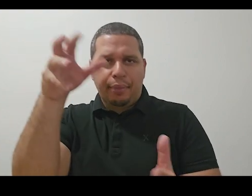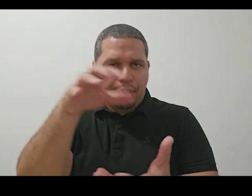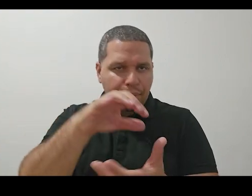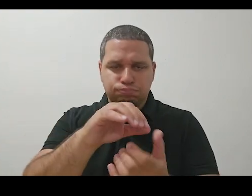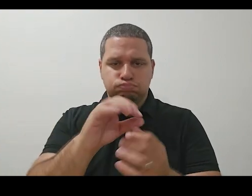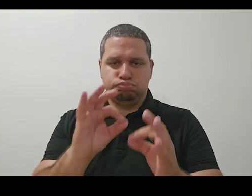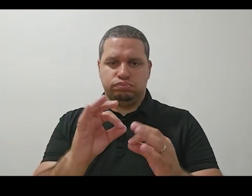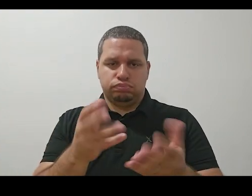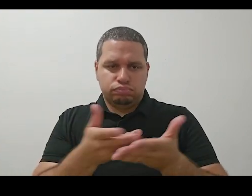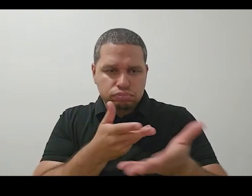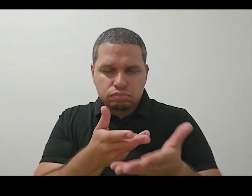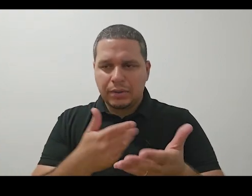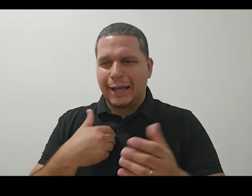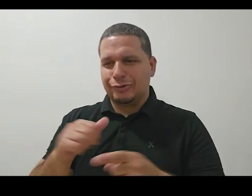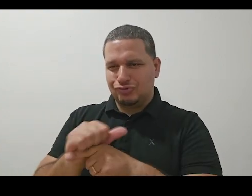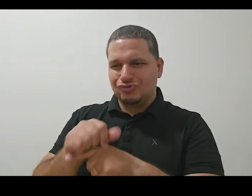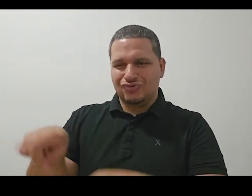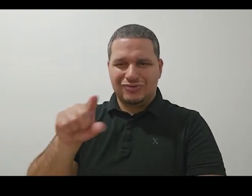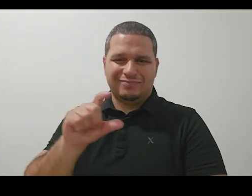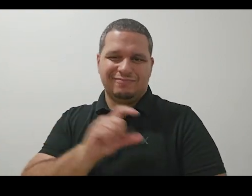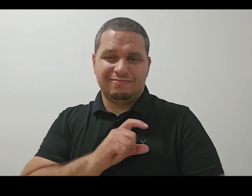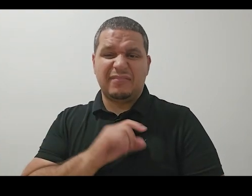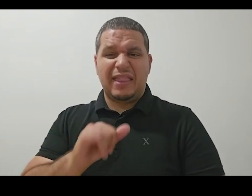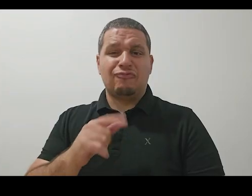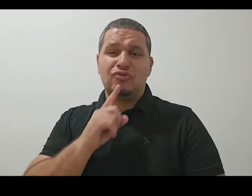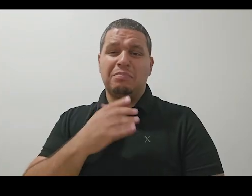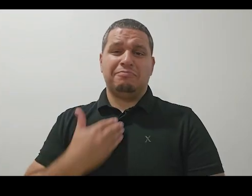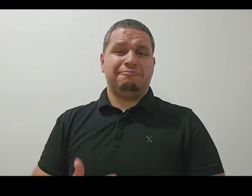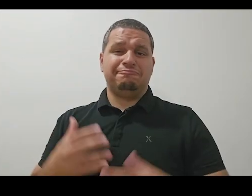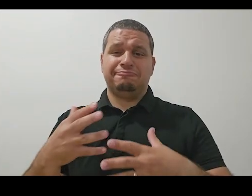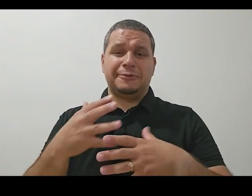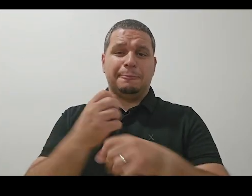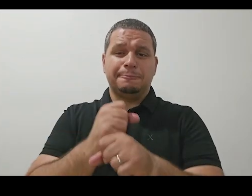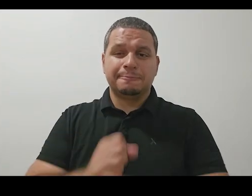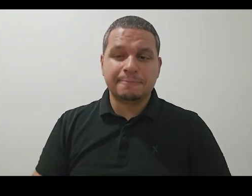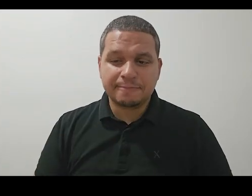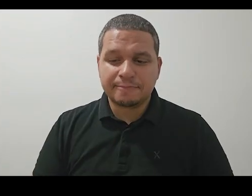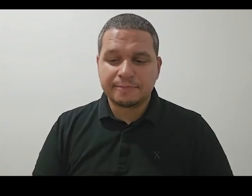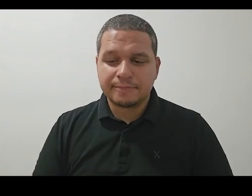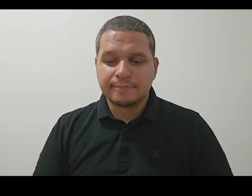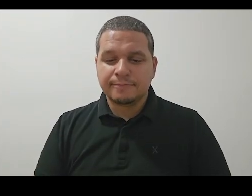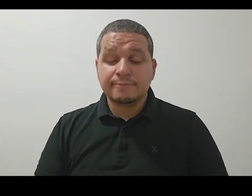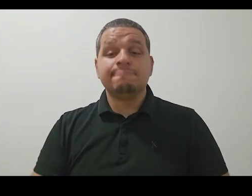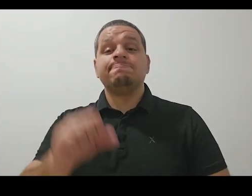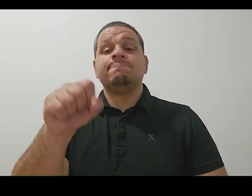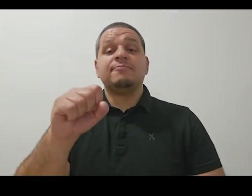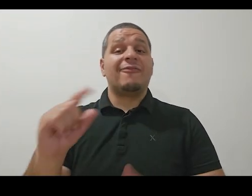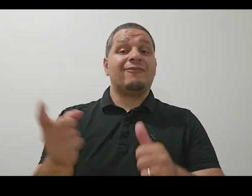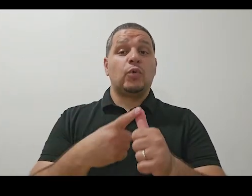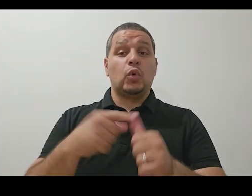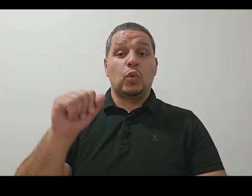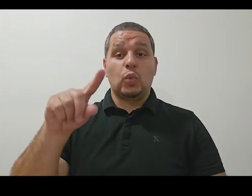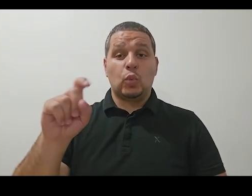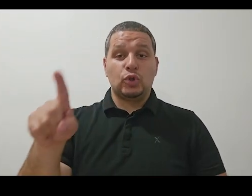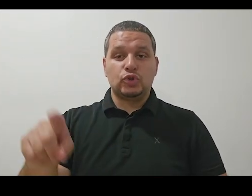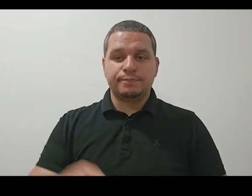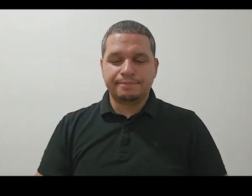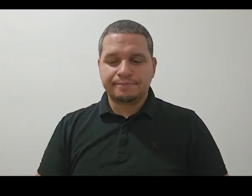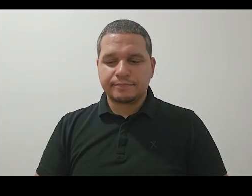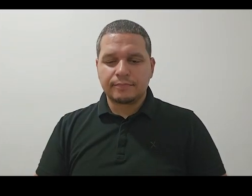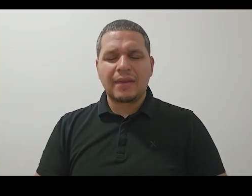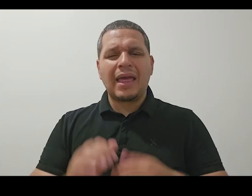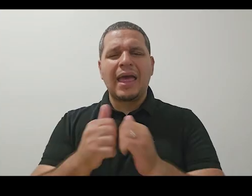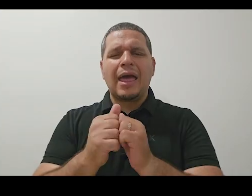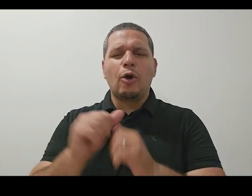crisis. And I think that kind of sums it up. So our first question is, how